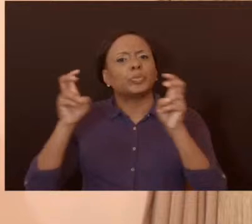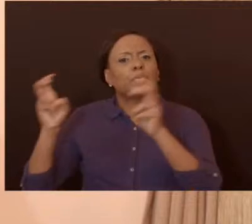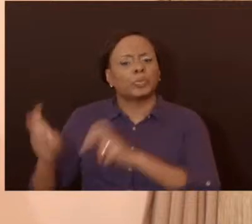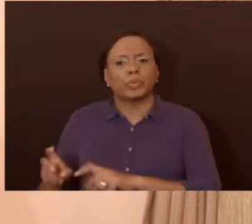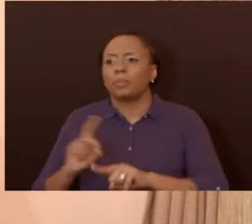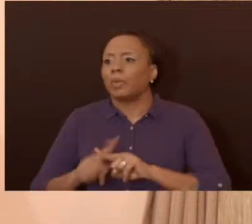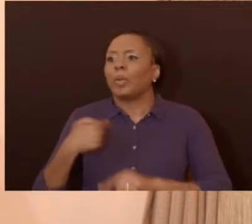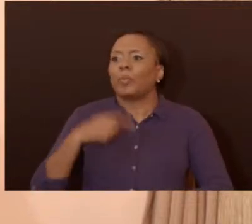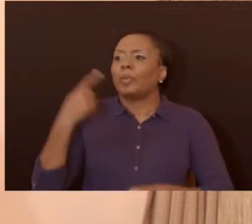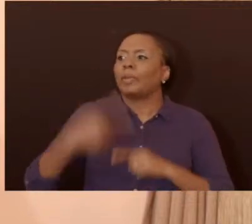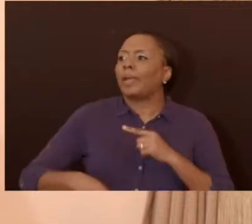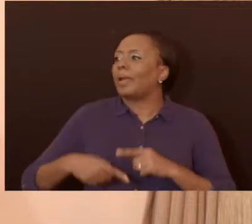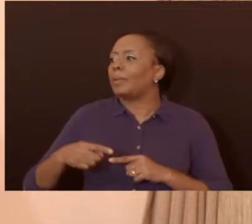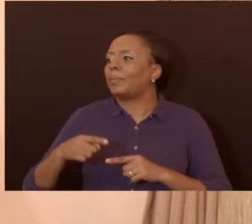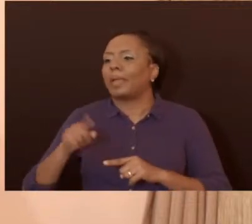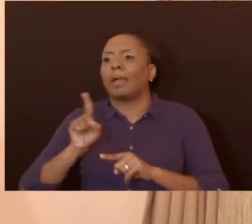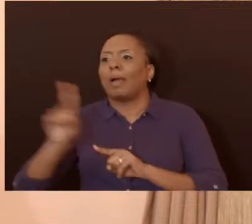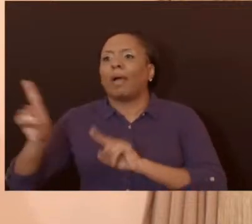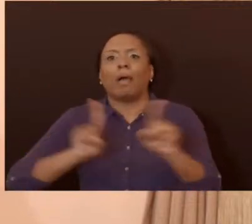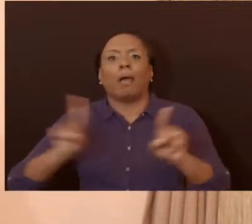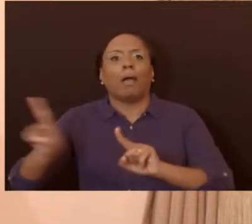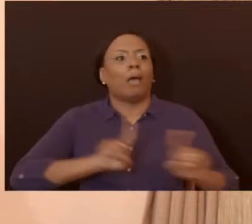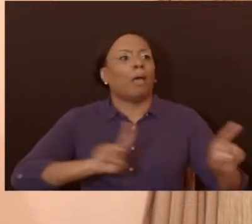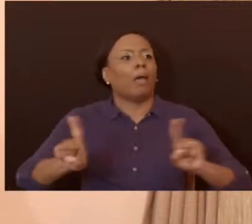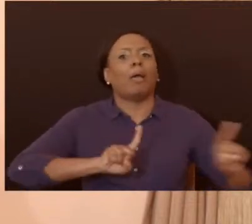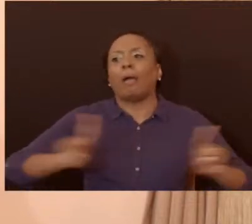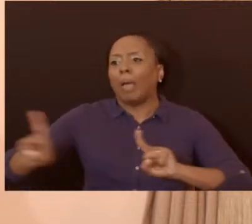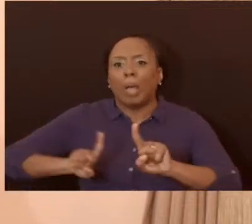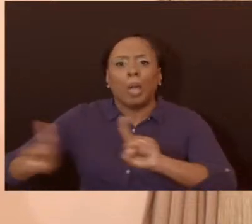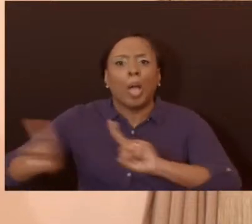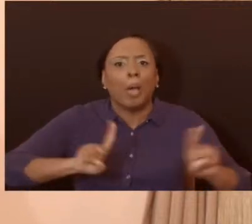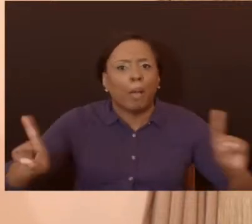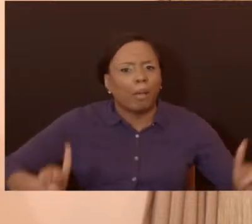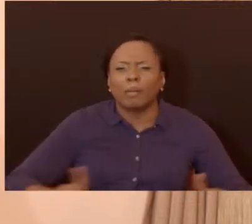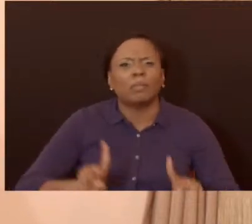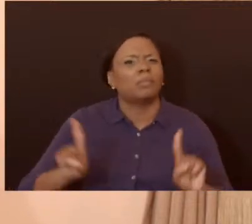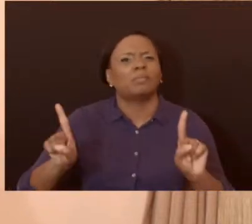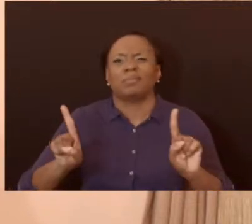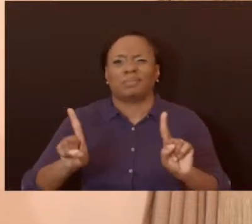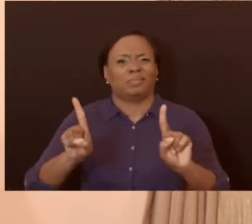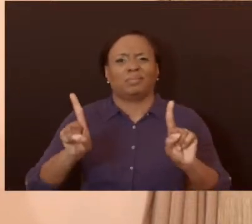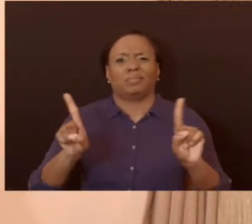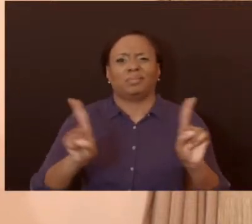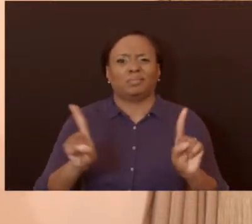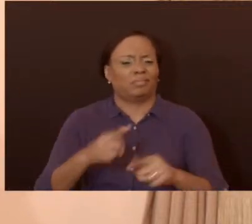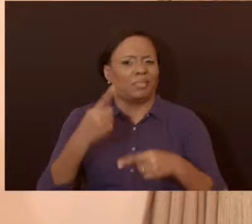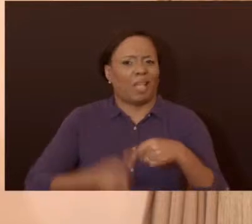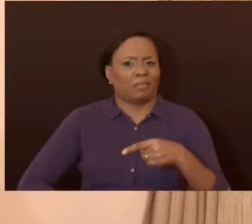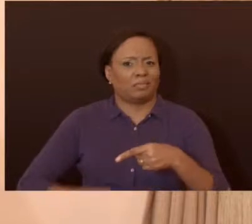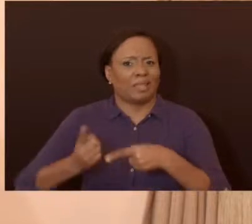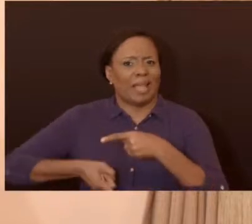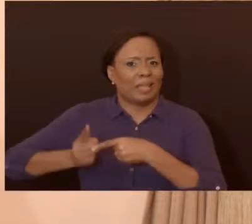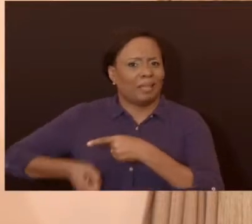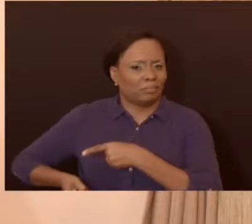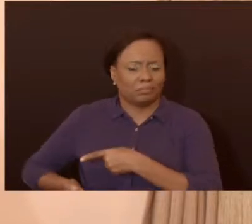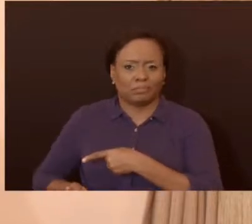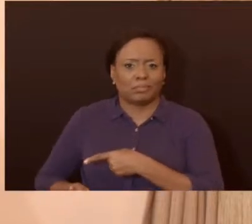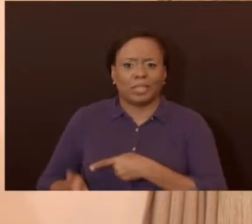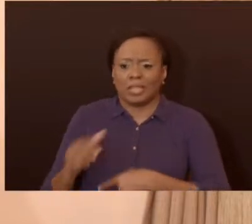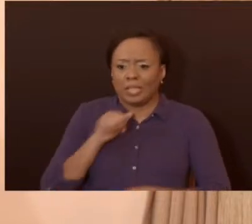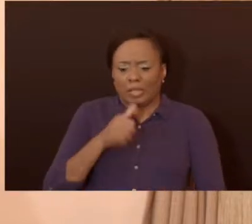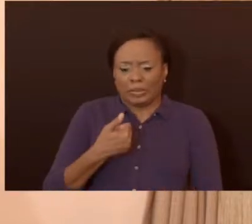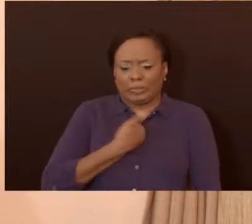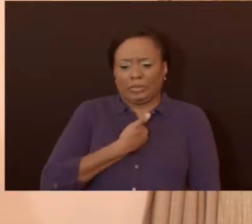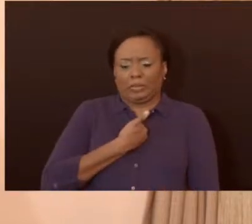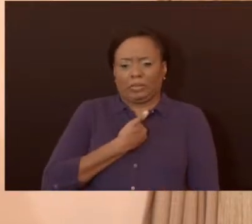be everywhere at once, and we as a country need to realize that this is not only an individual effort, this is